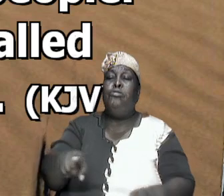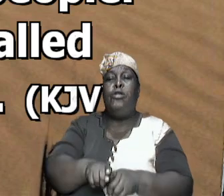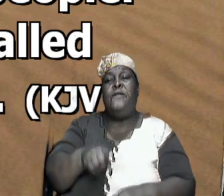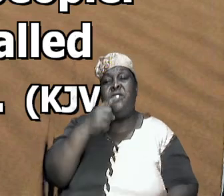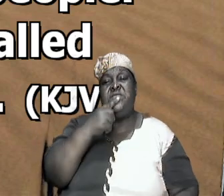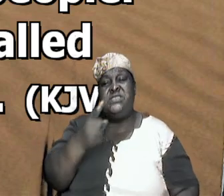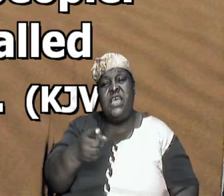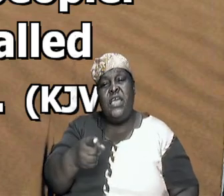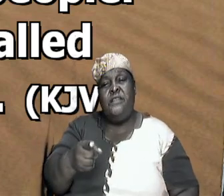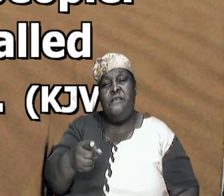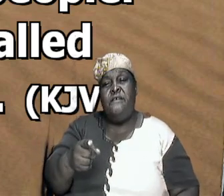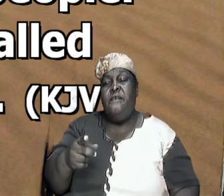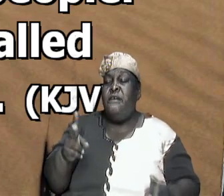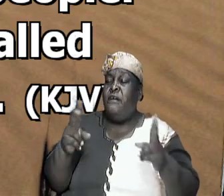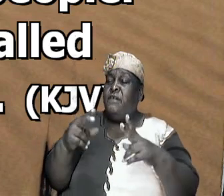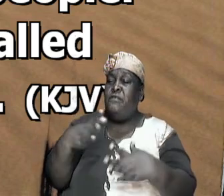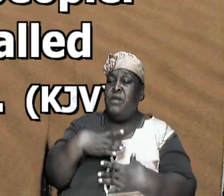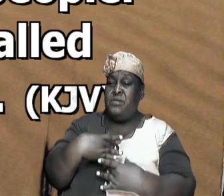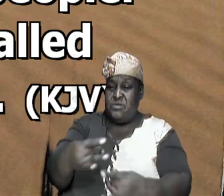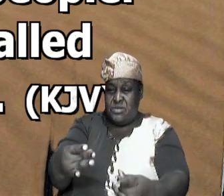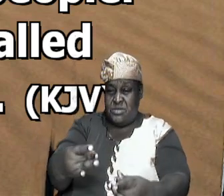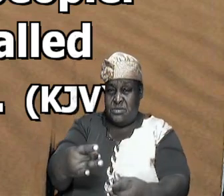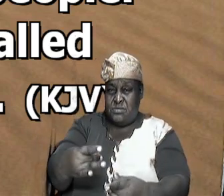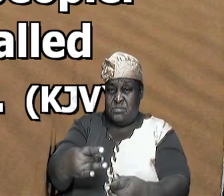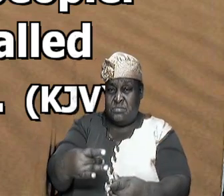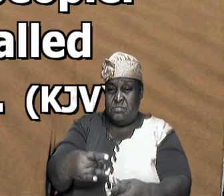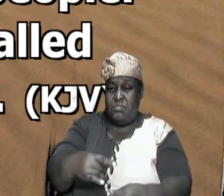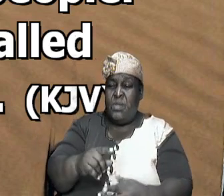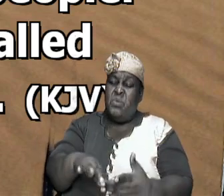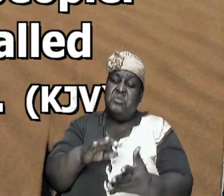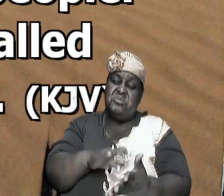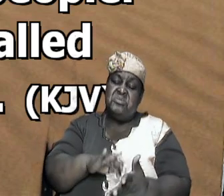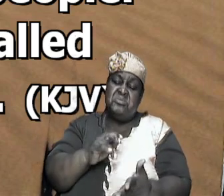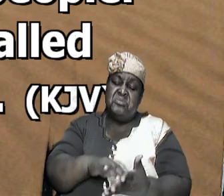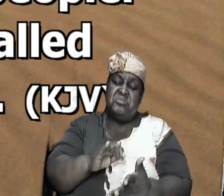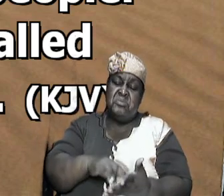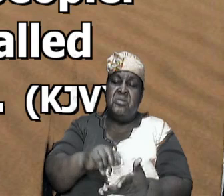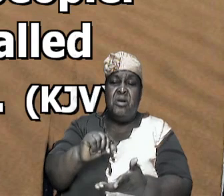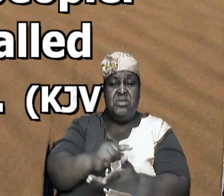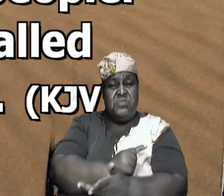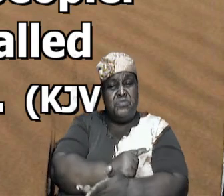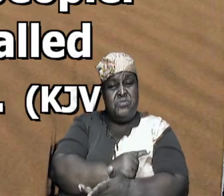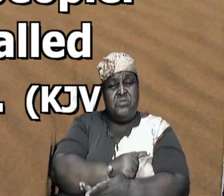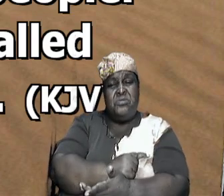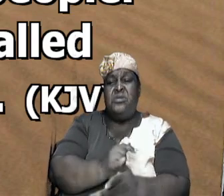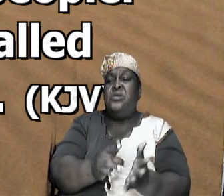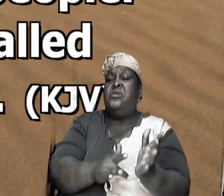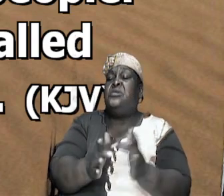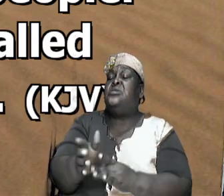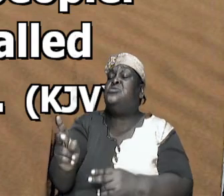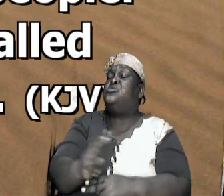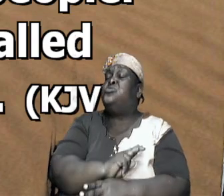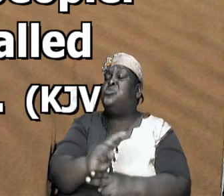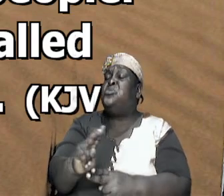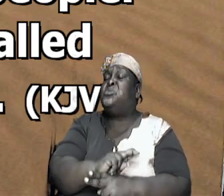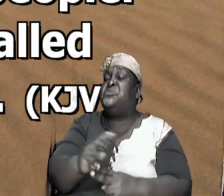interesting. And when you look, when you study the gospel, you will find that Jesus used the